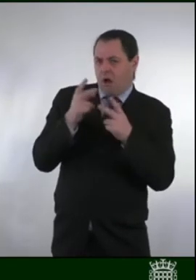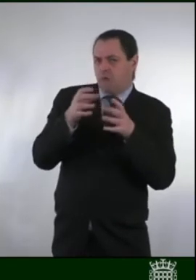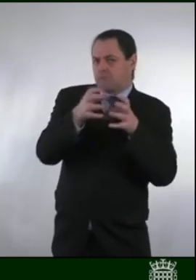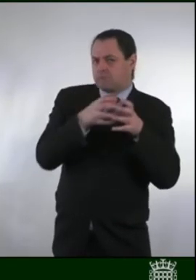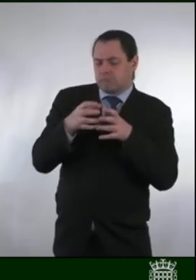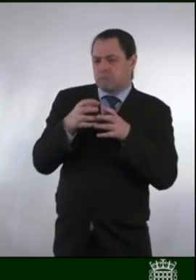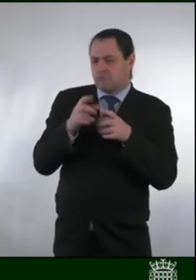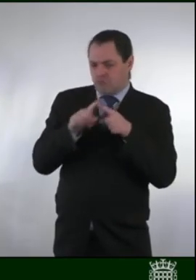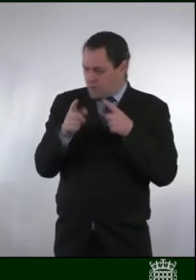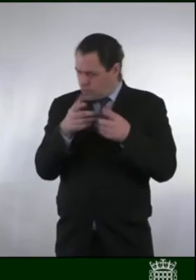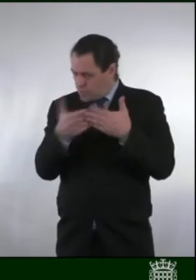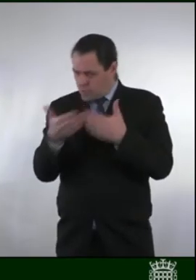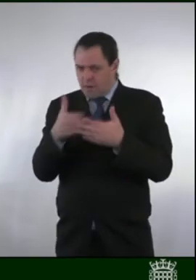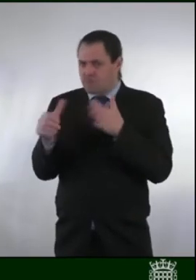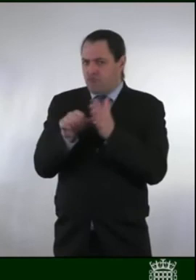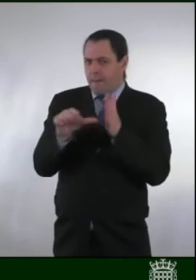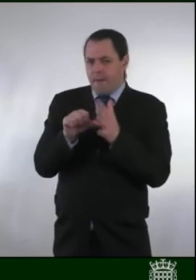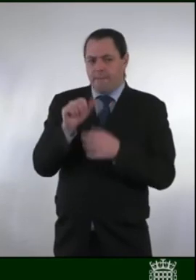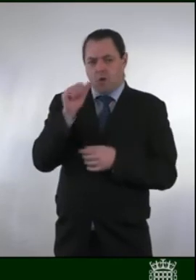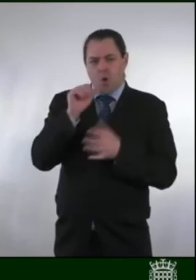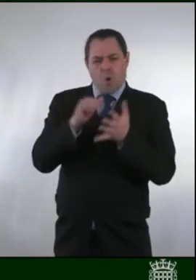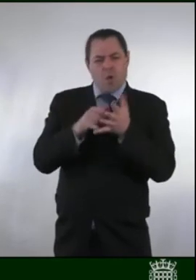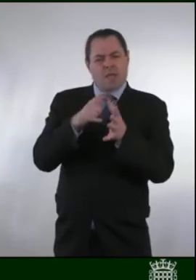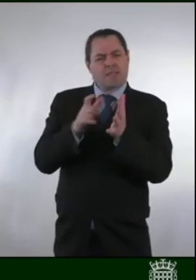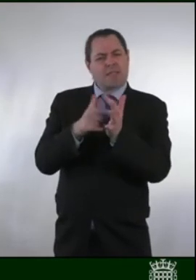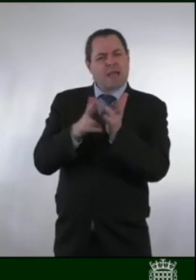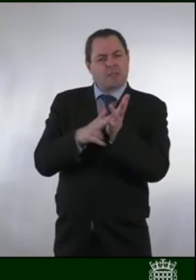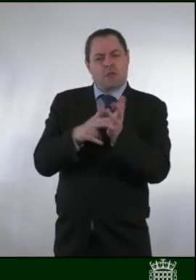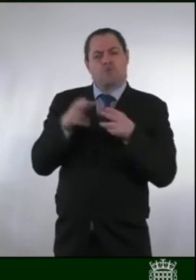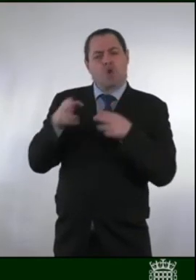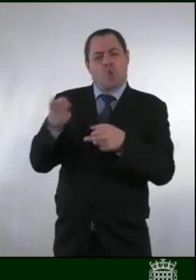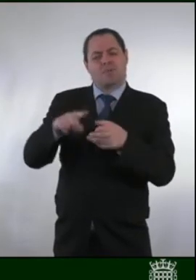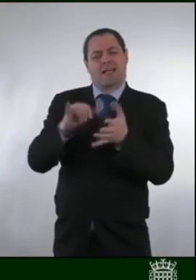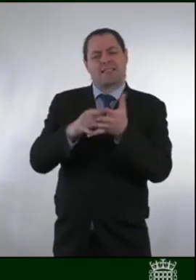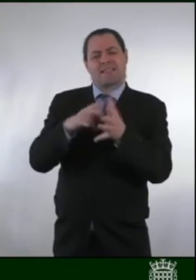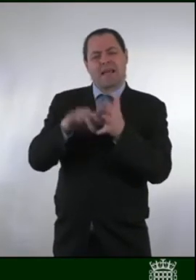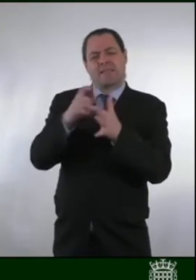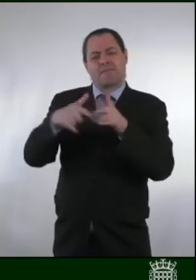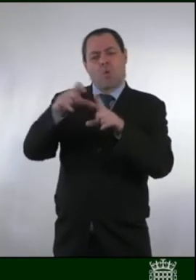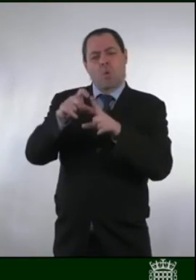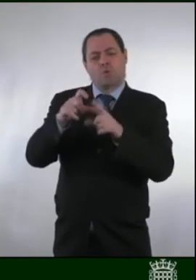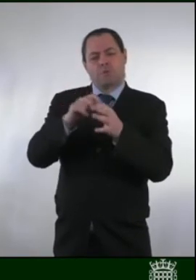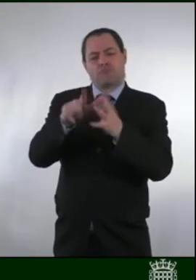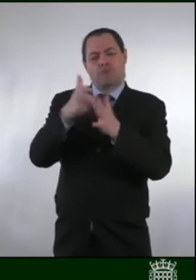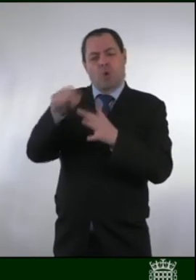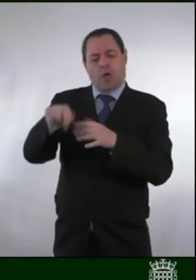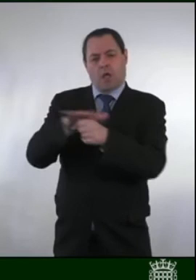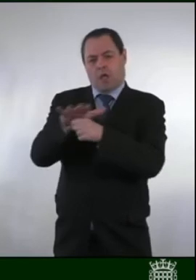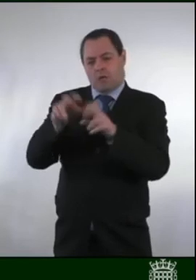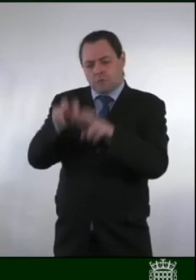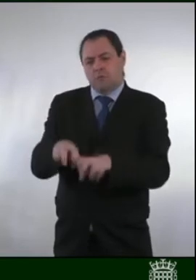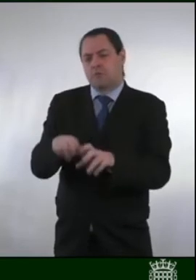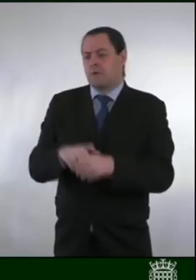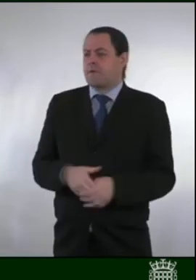particular solution to the flooding in Sandon Road and Sandyford Brook. Let's head up to Thamesmead with